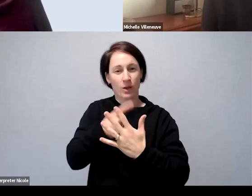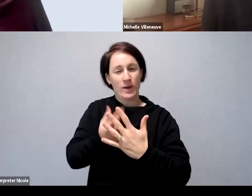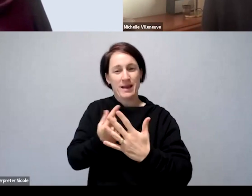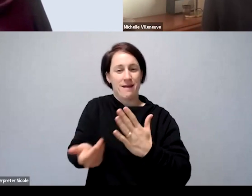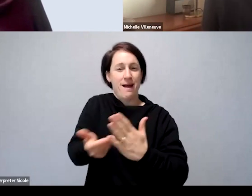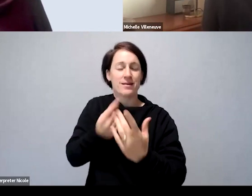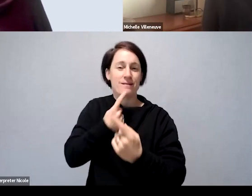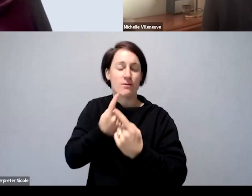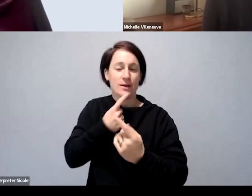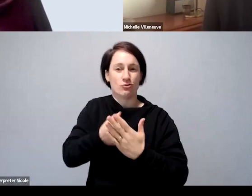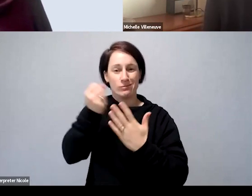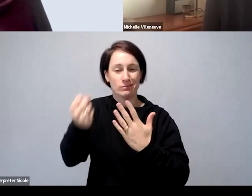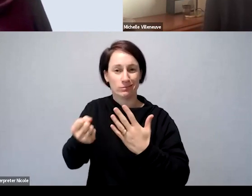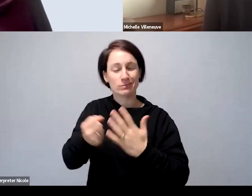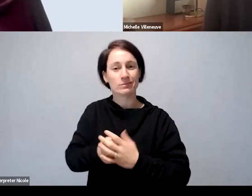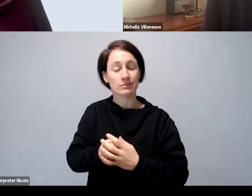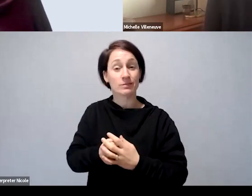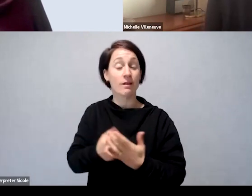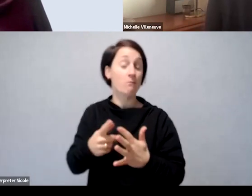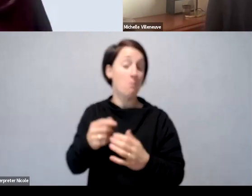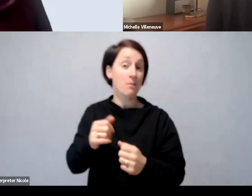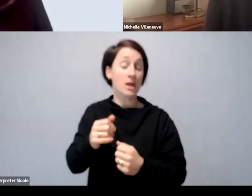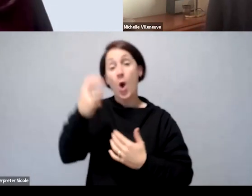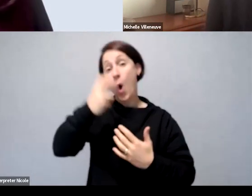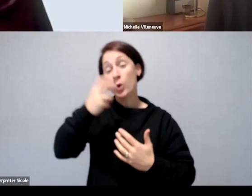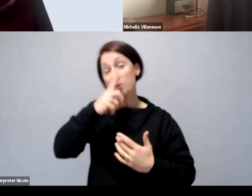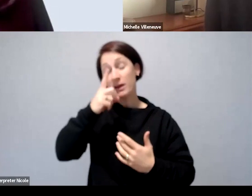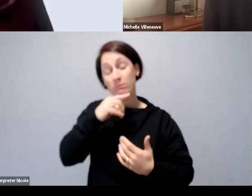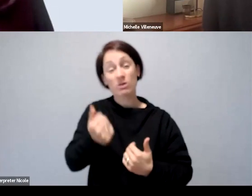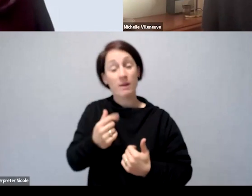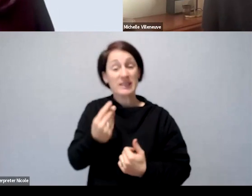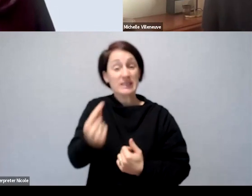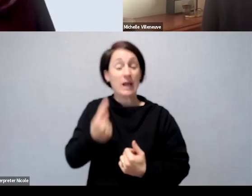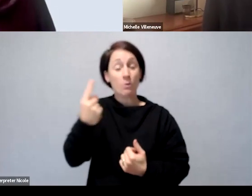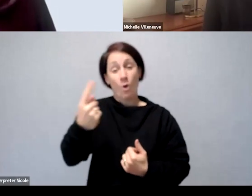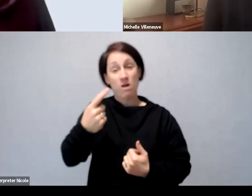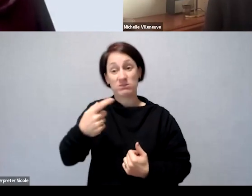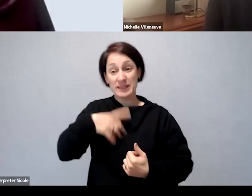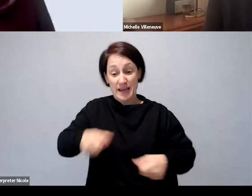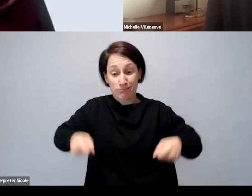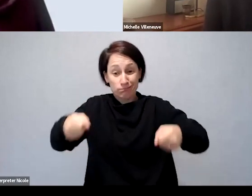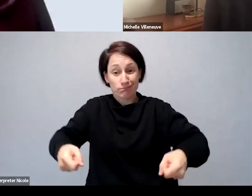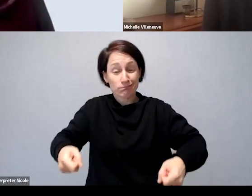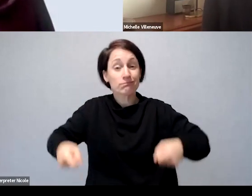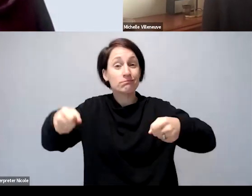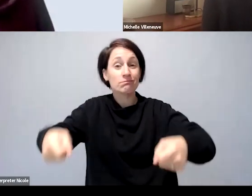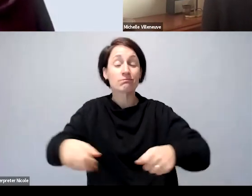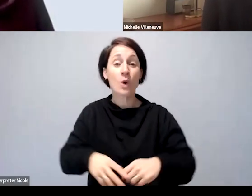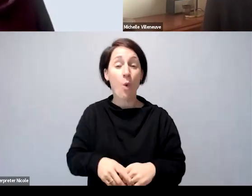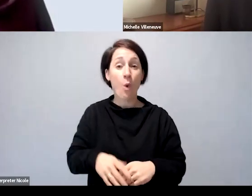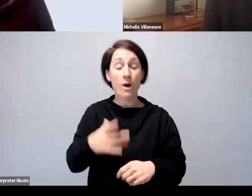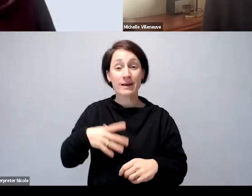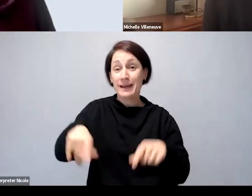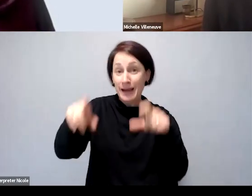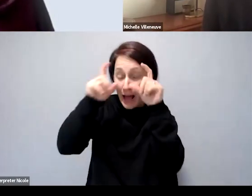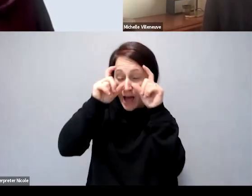good example of that would be older people who might use a walker or have low vision and maybe wear glasses and do